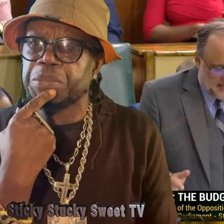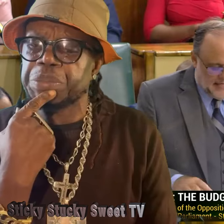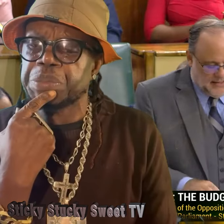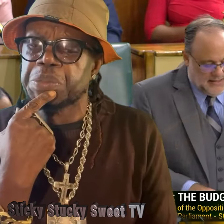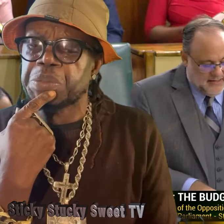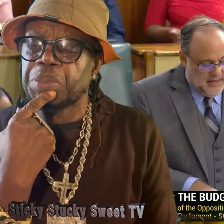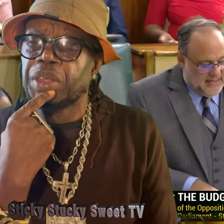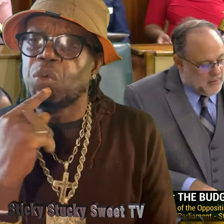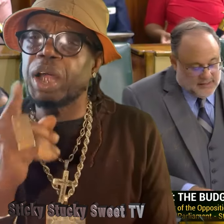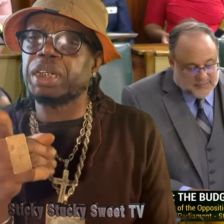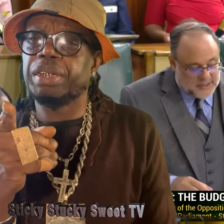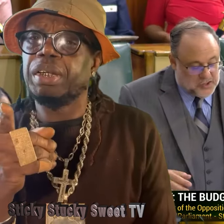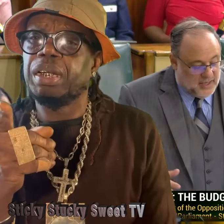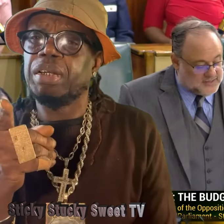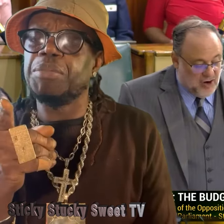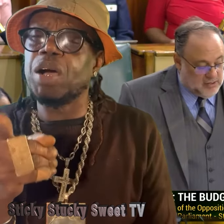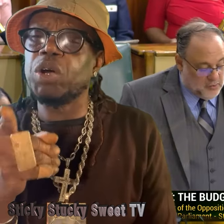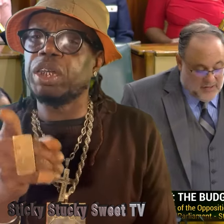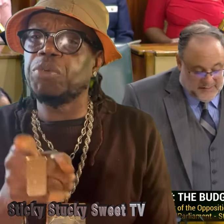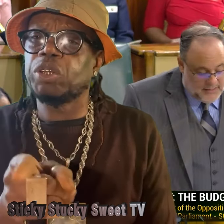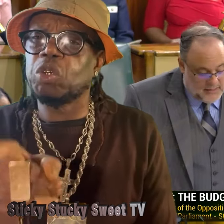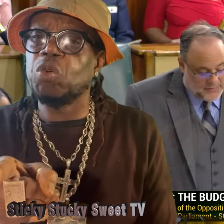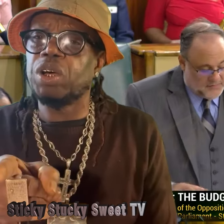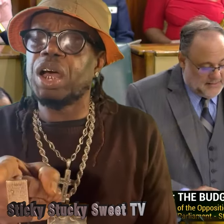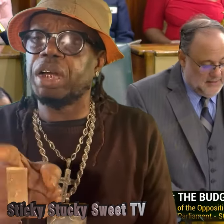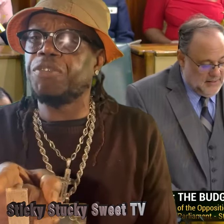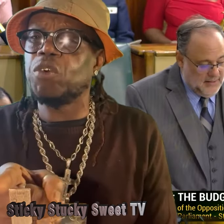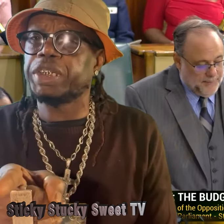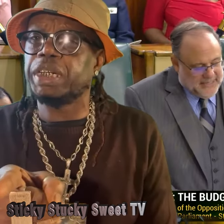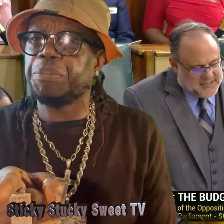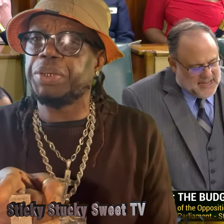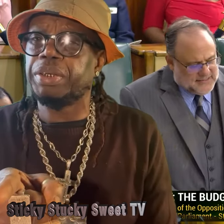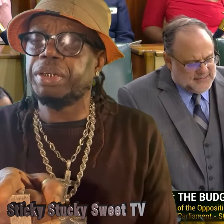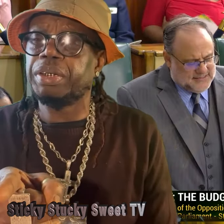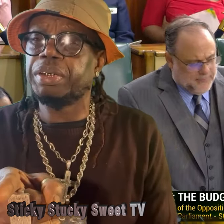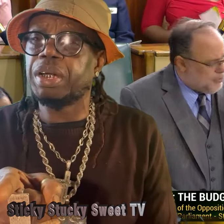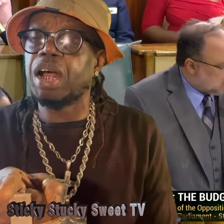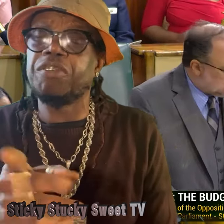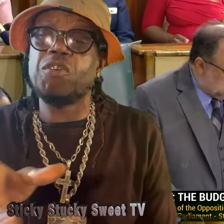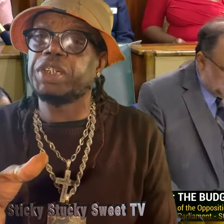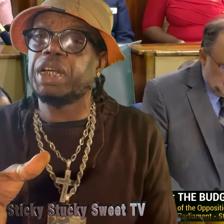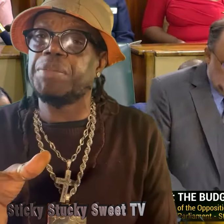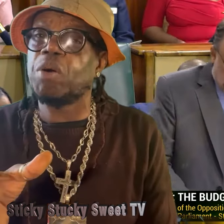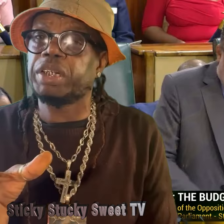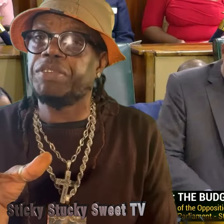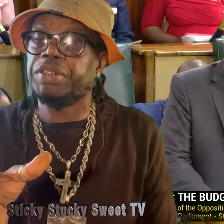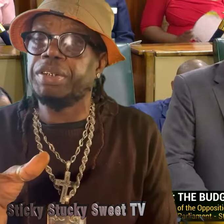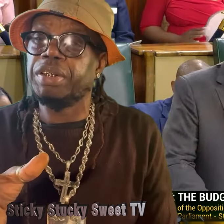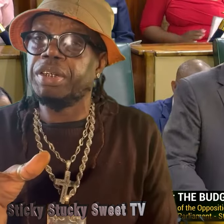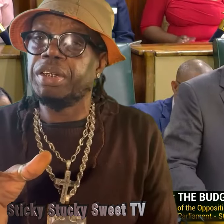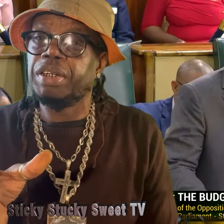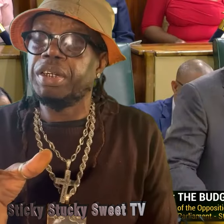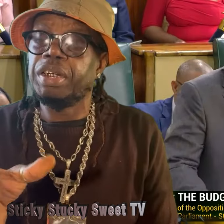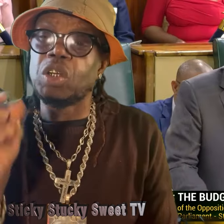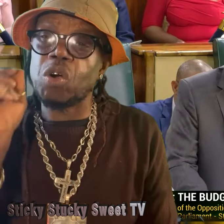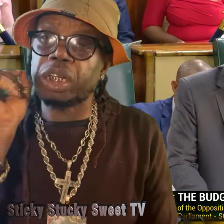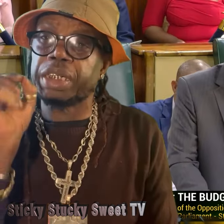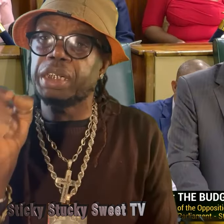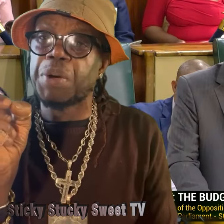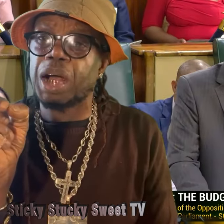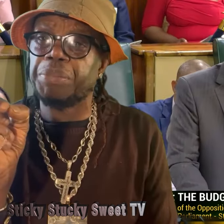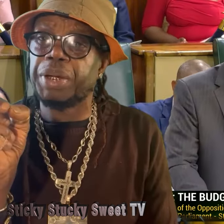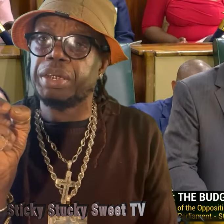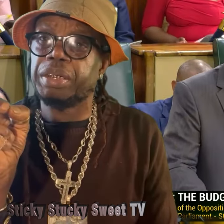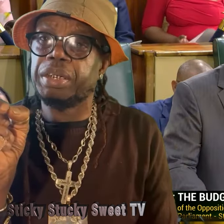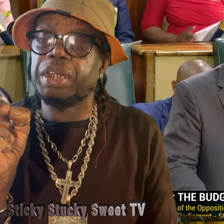say what Mark Golden is supposed to do and him 14 MP or the 14 of them or whatever. Don't sit